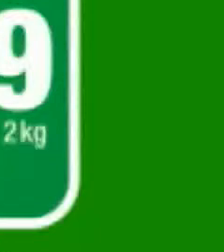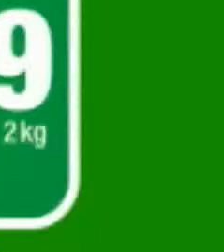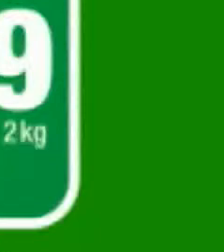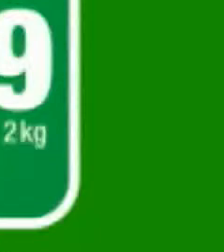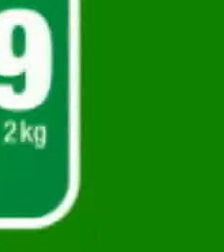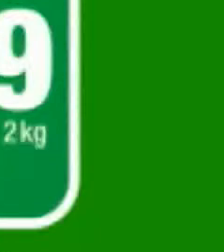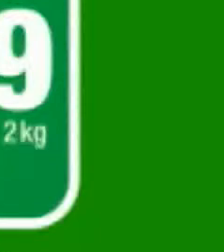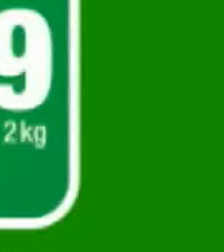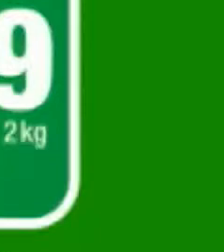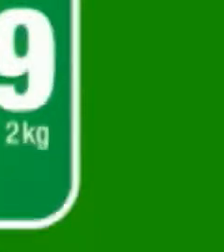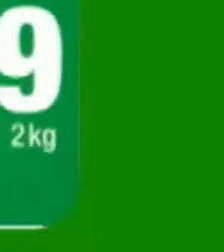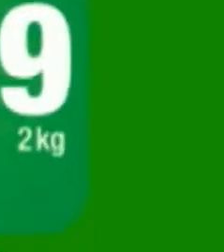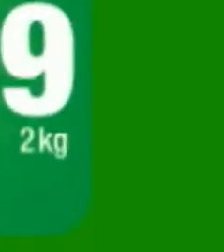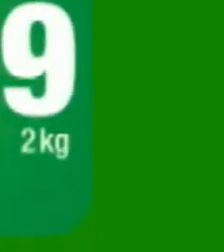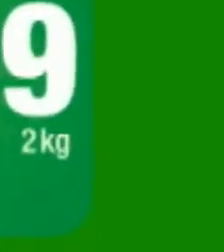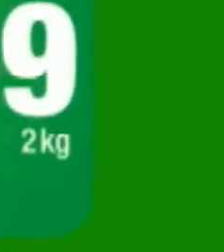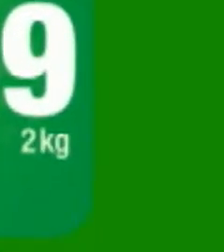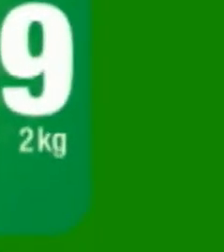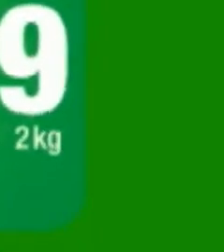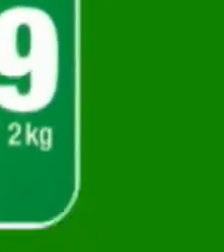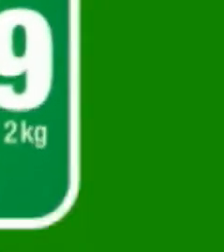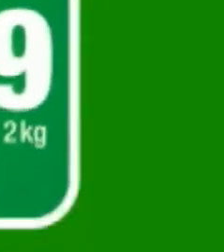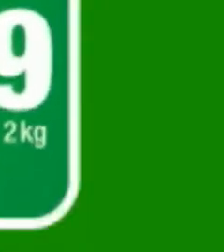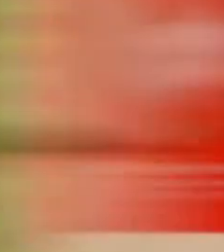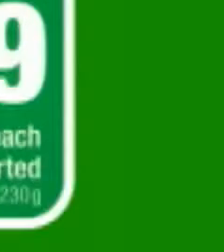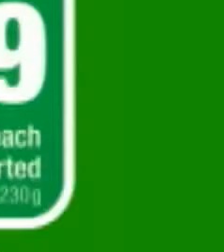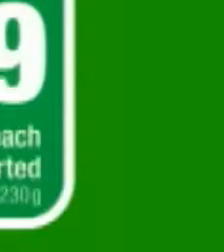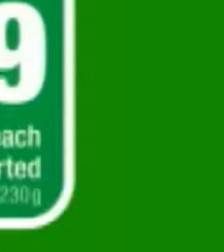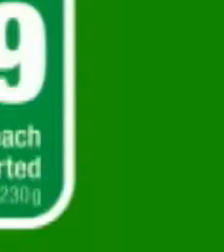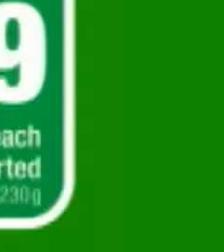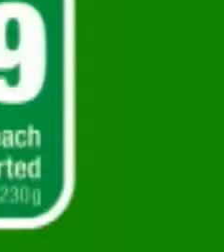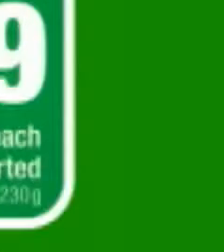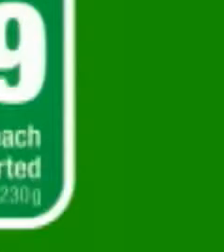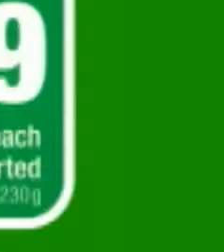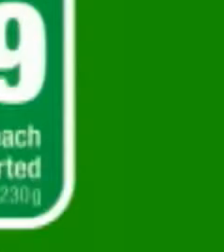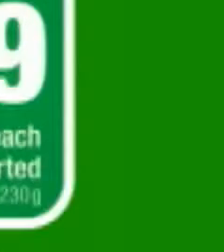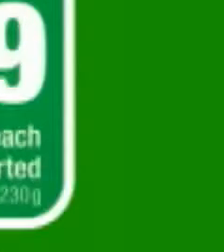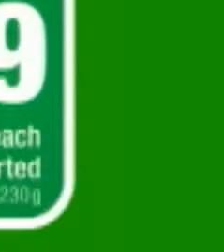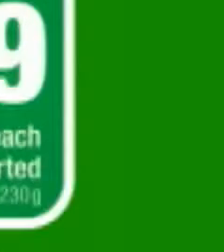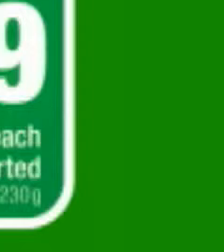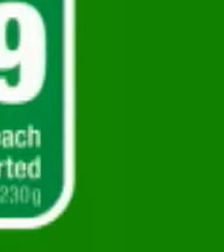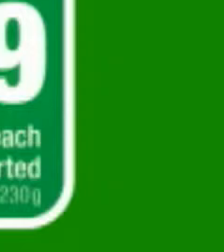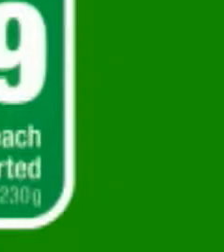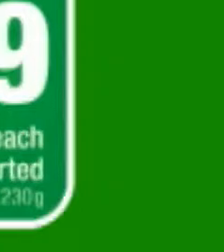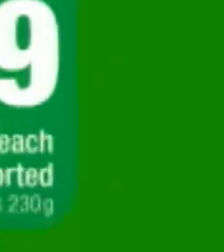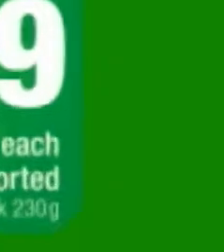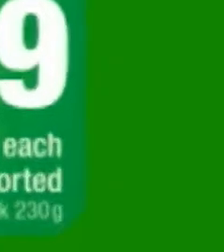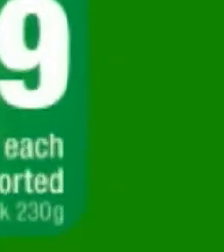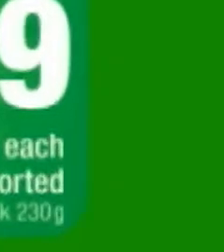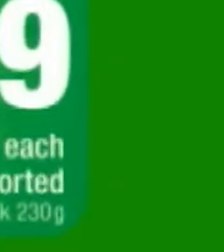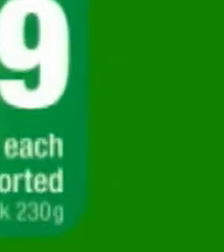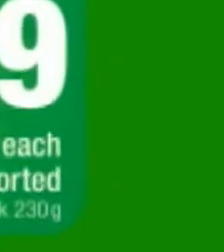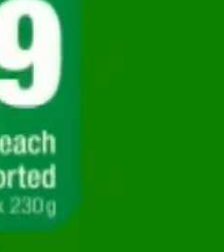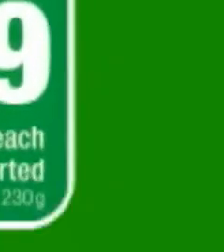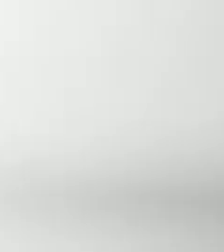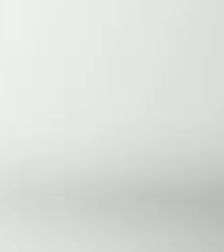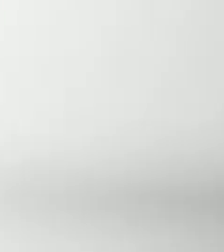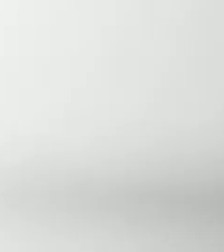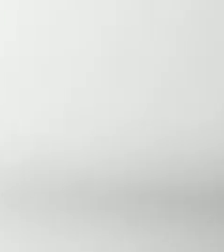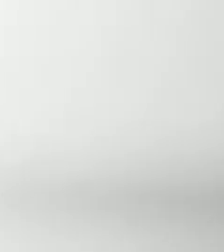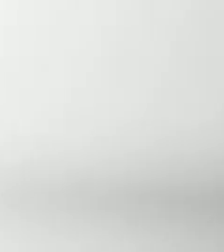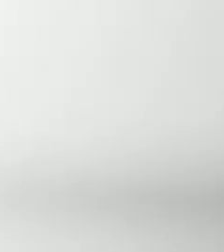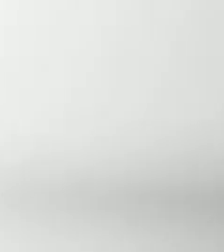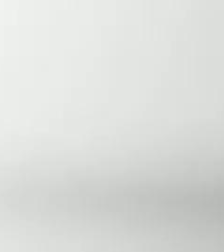Spar IQF mixed chicken portions for only $65.99 and Jacob's Groningen coffee, bottle or refill for just